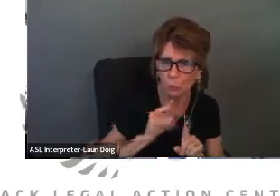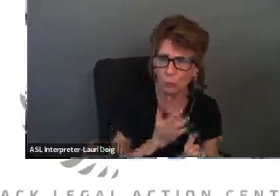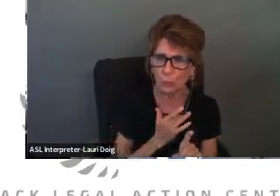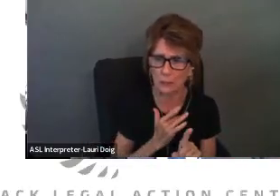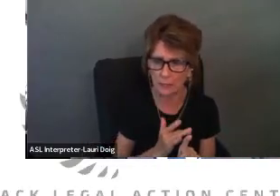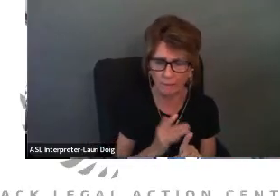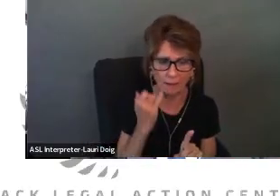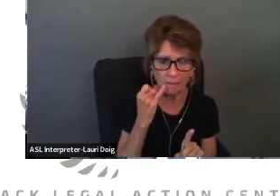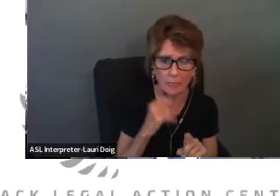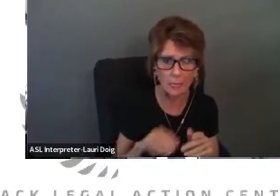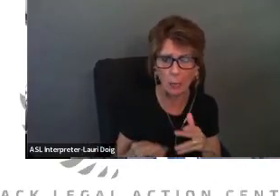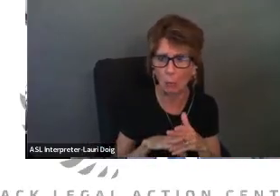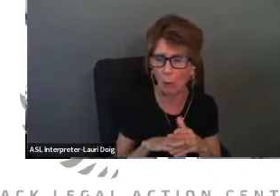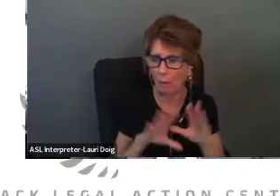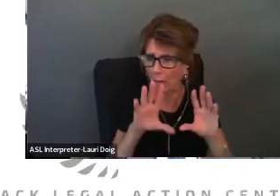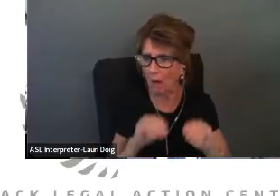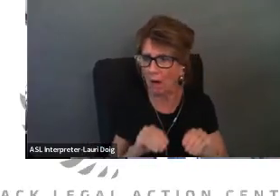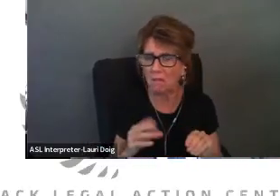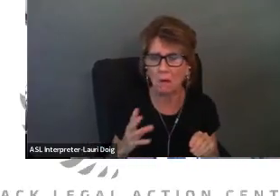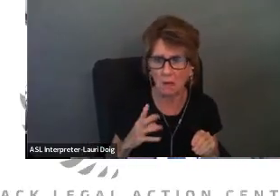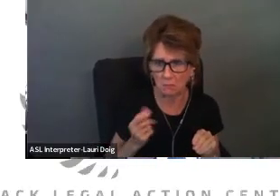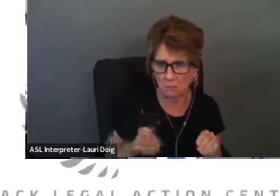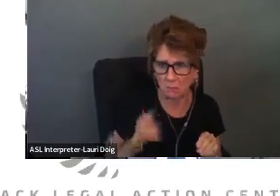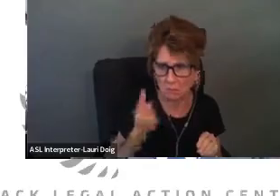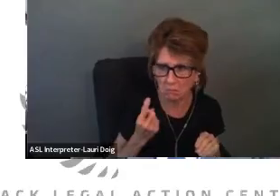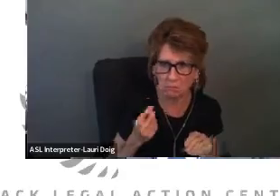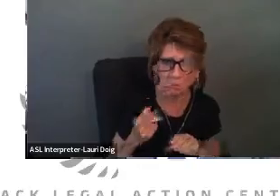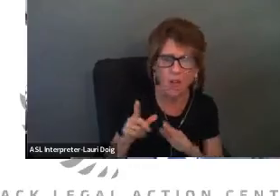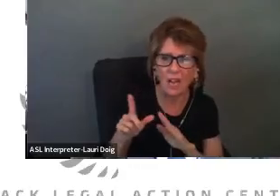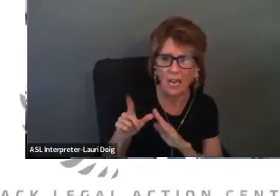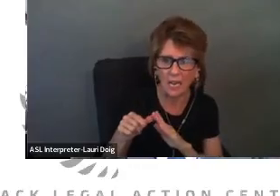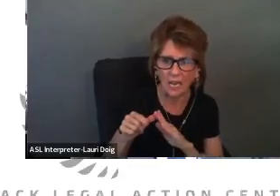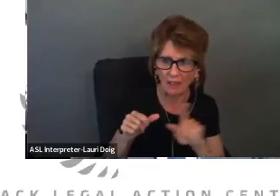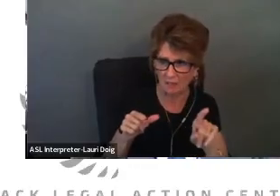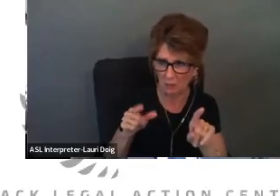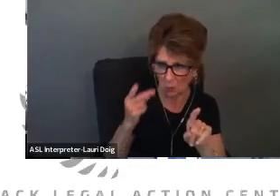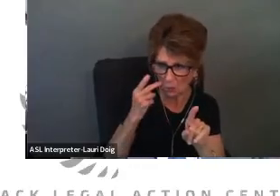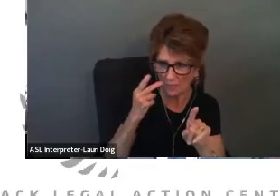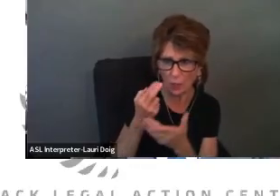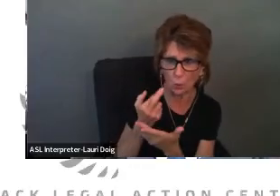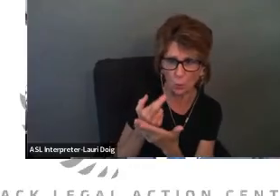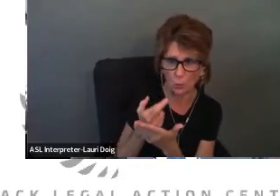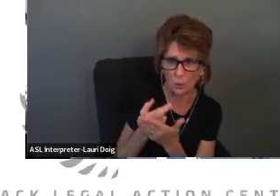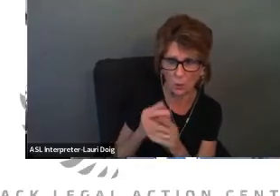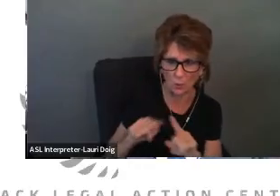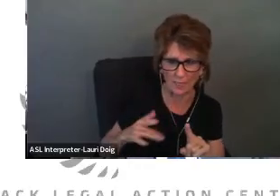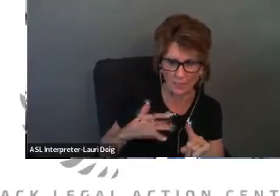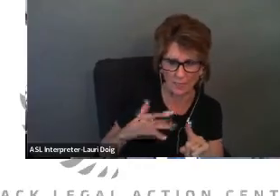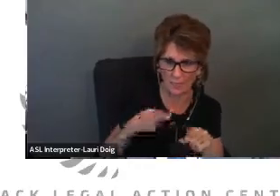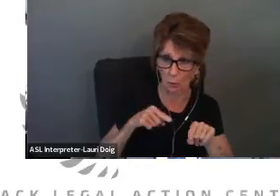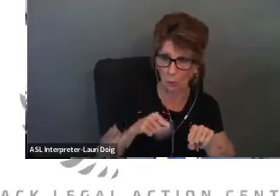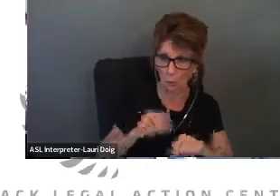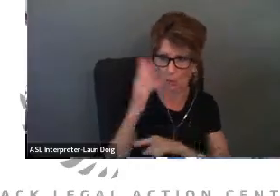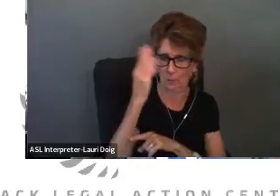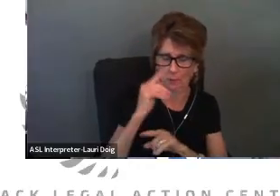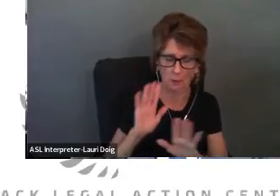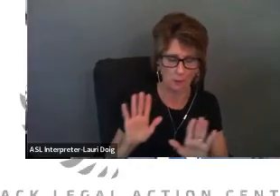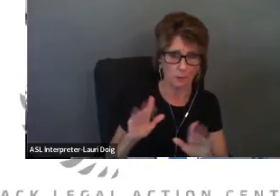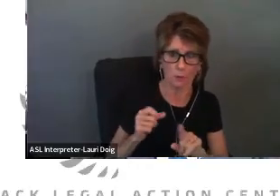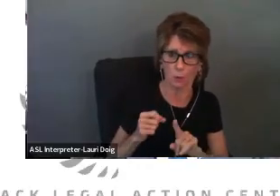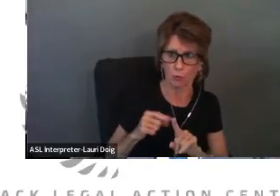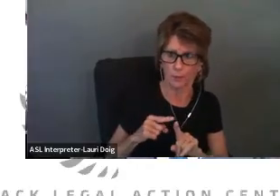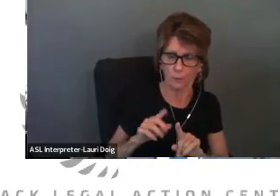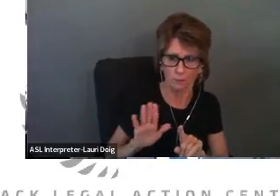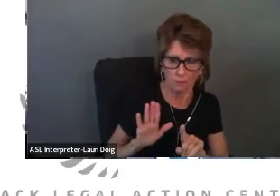have on screen resources, and Misha will share some additional resources available to you at the end of the presentation as well.